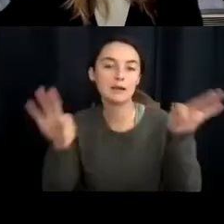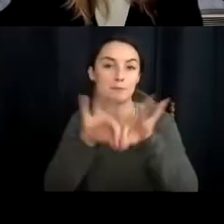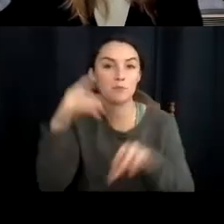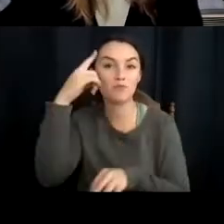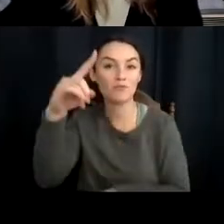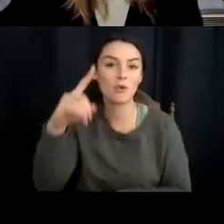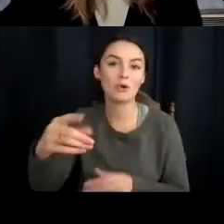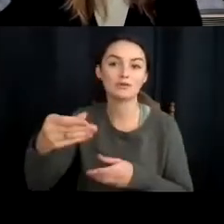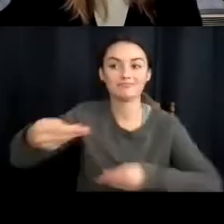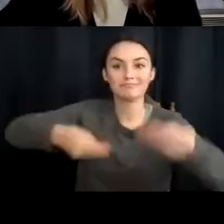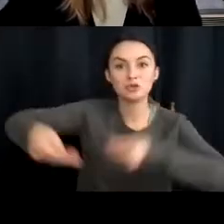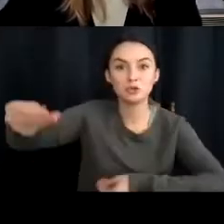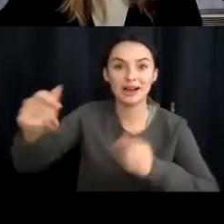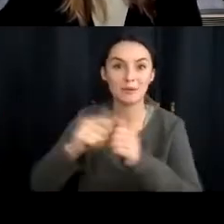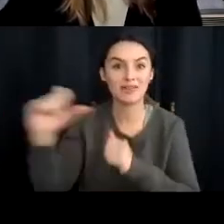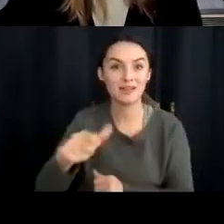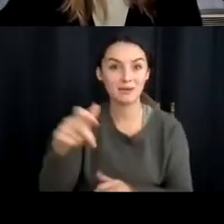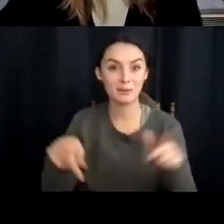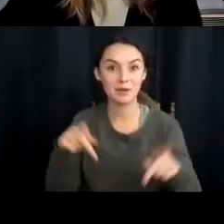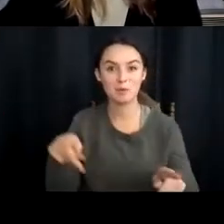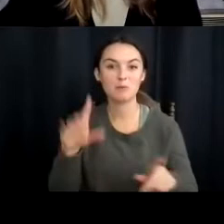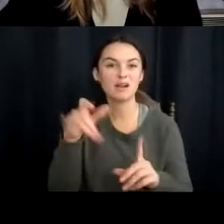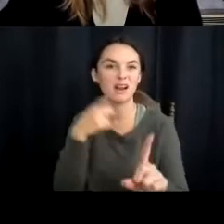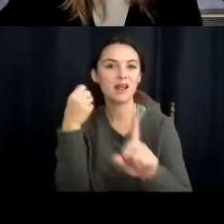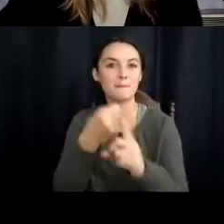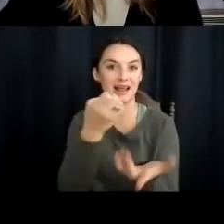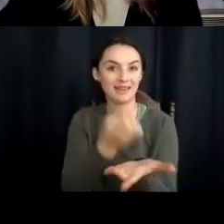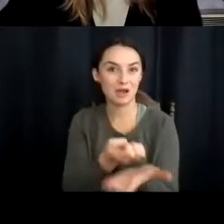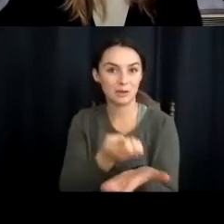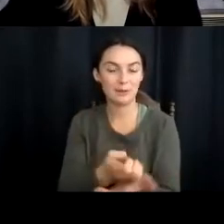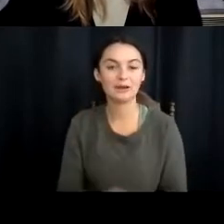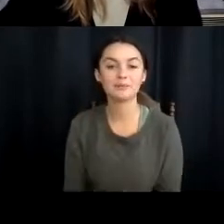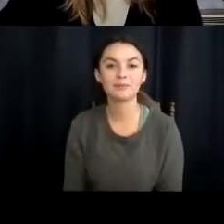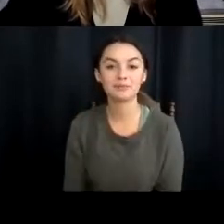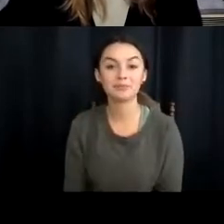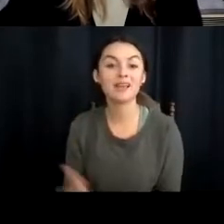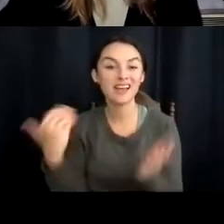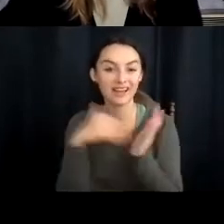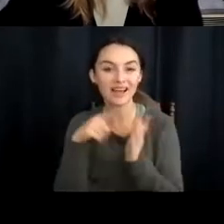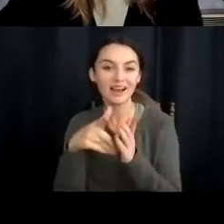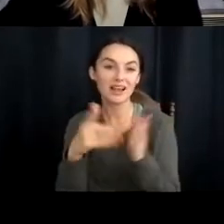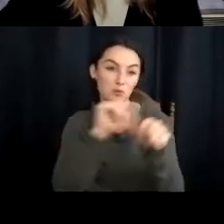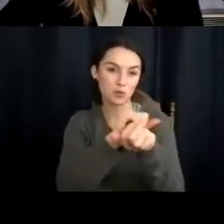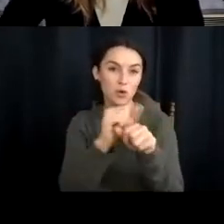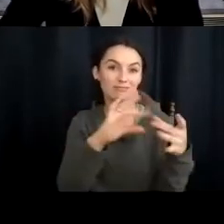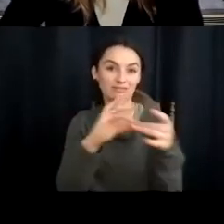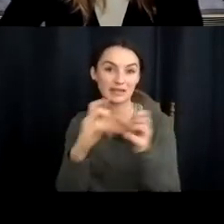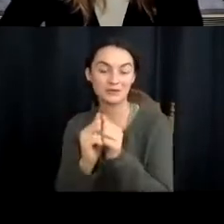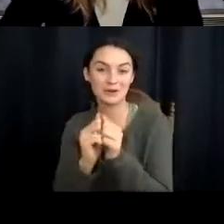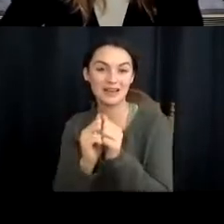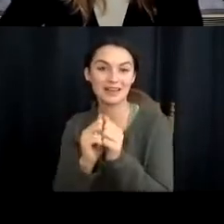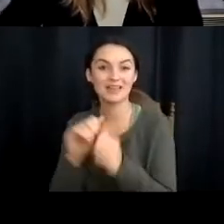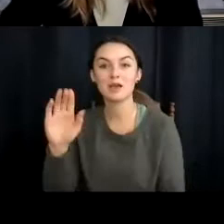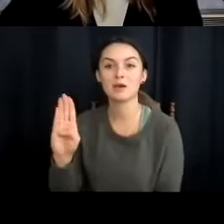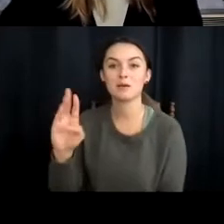and economy. And again, he worked for the British government. Now, the British government, they wanted control over